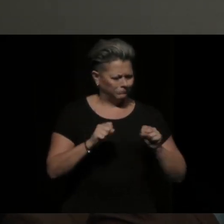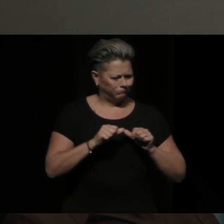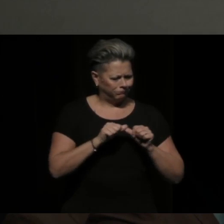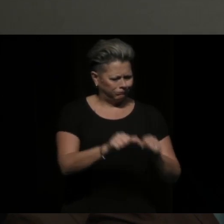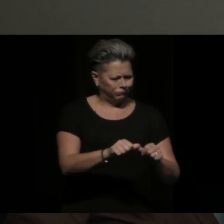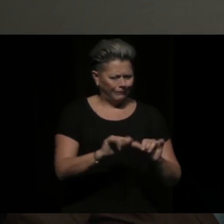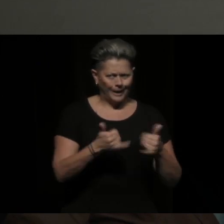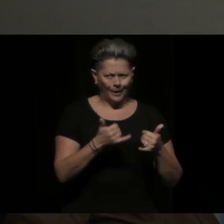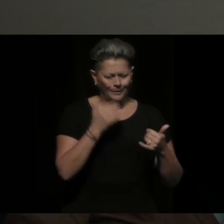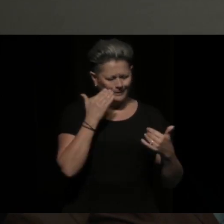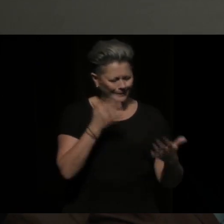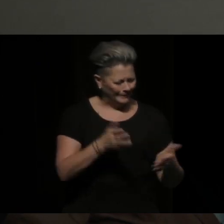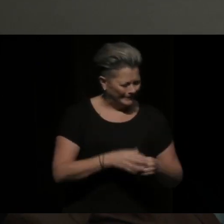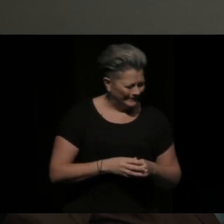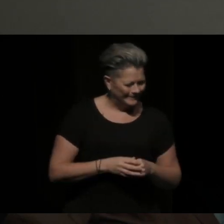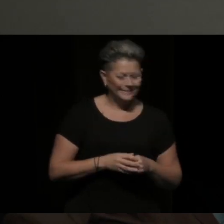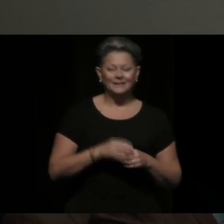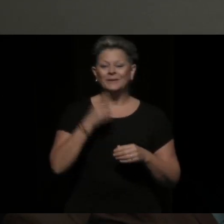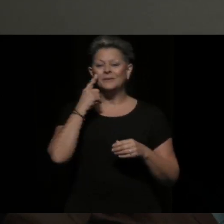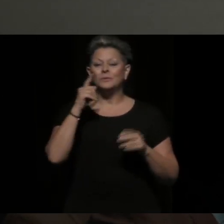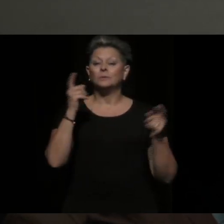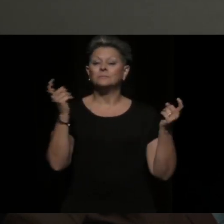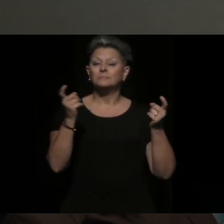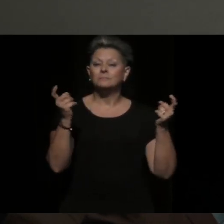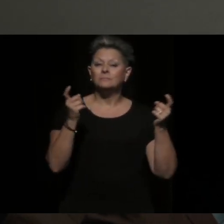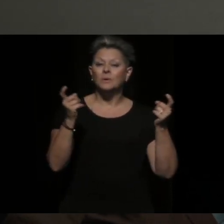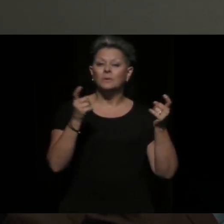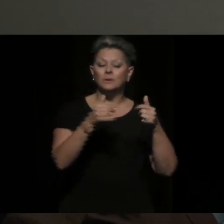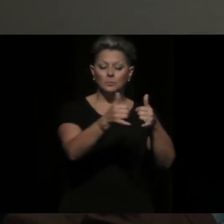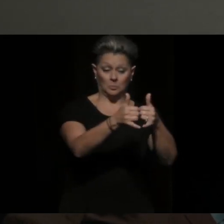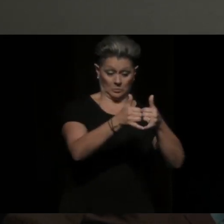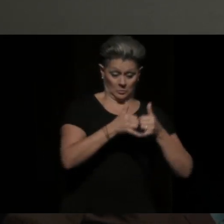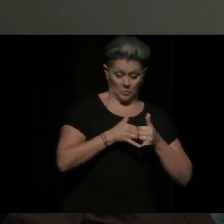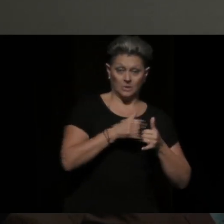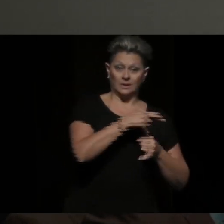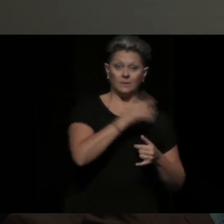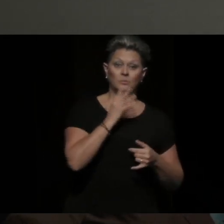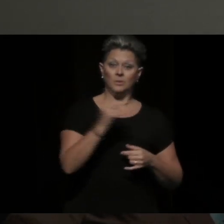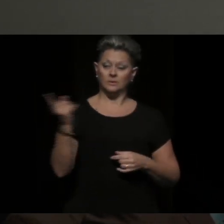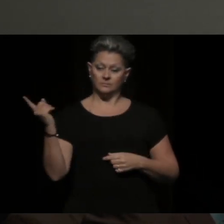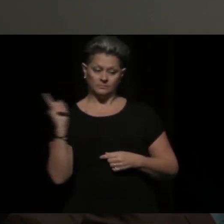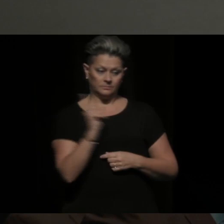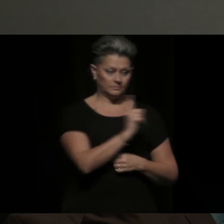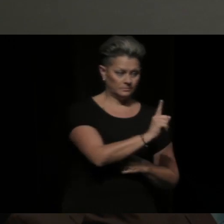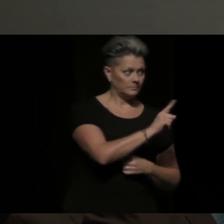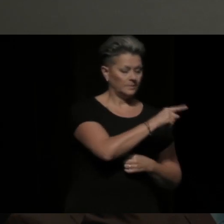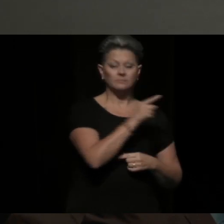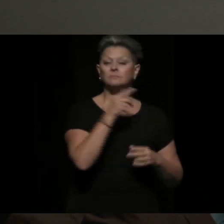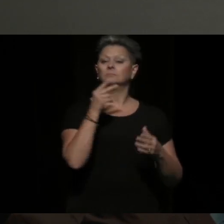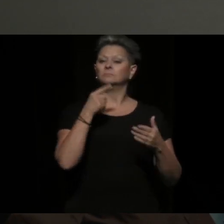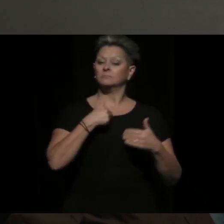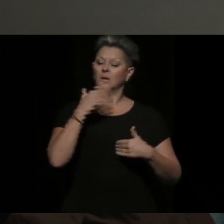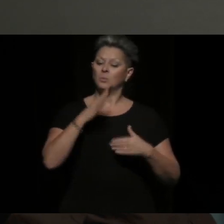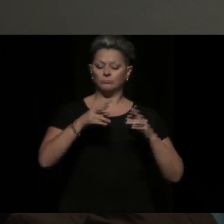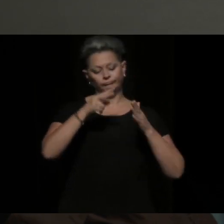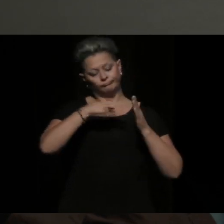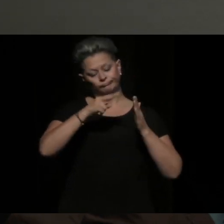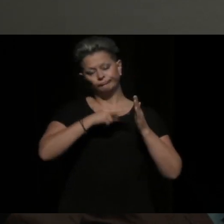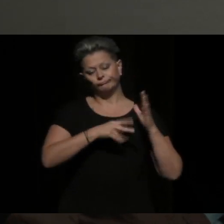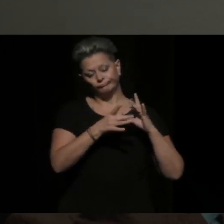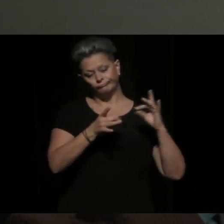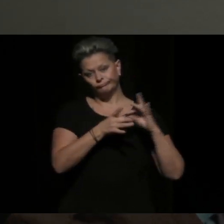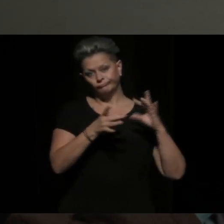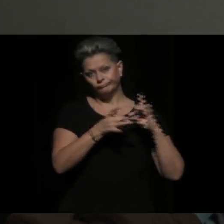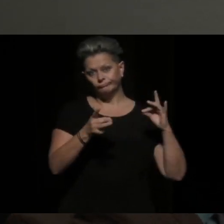For the ceremony, award recipients will come forward to the stage, and I will read a citation outlining the recipient's